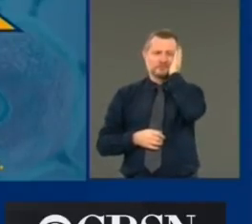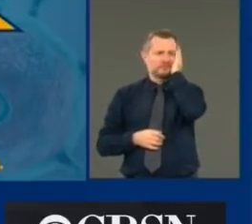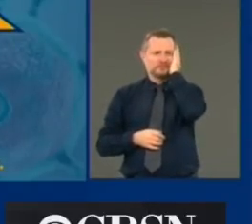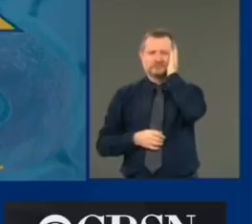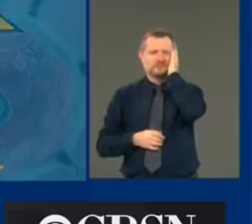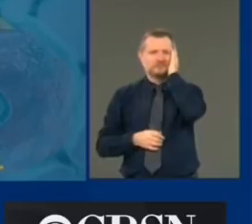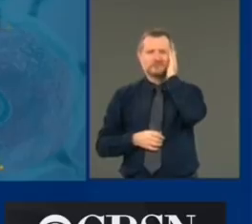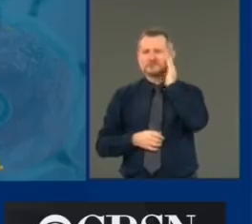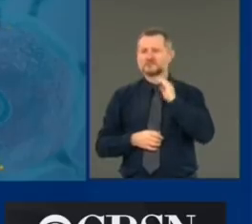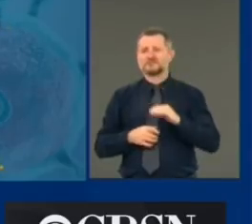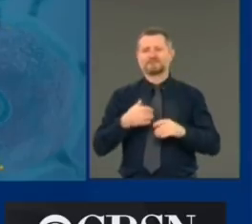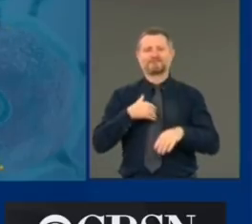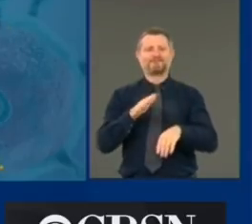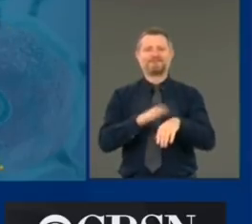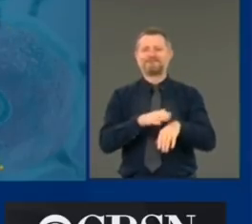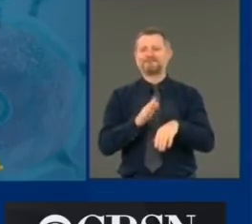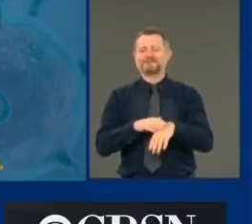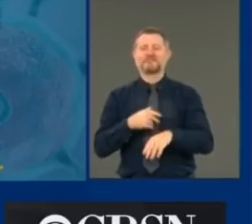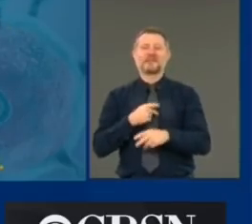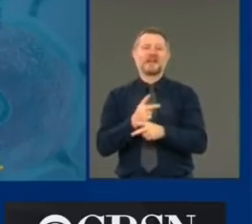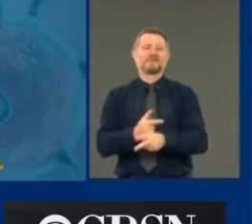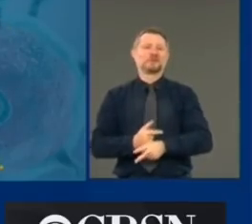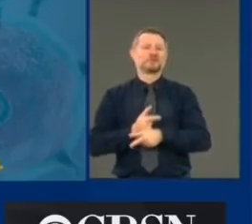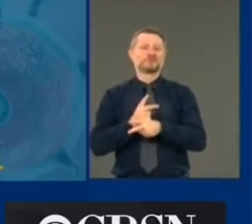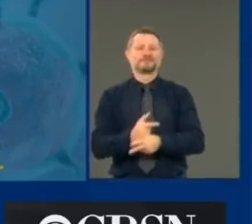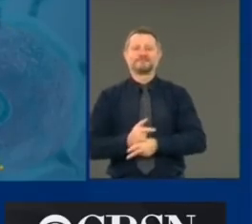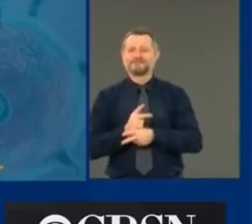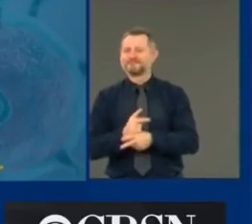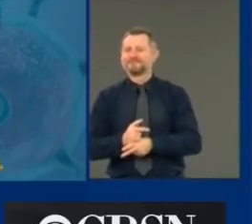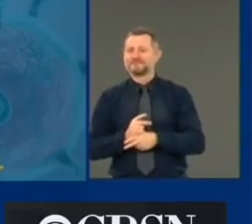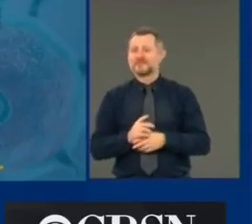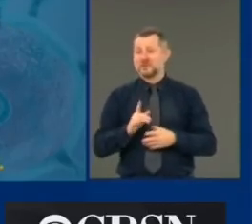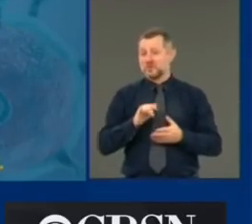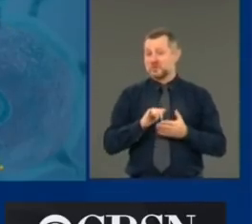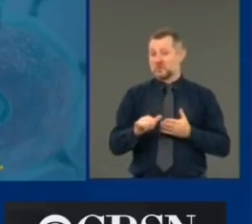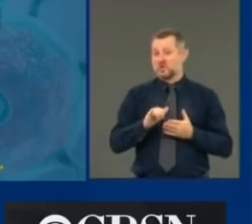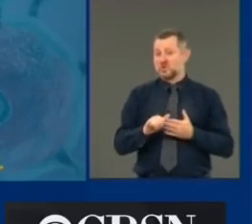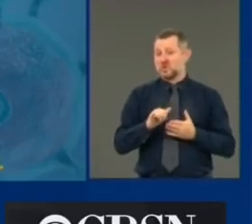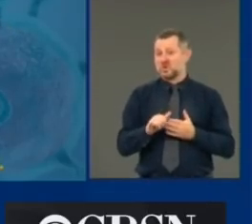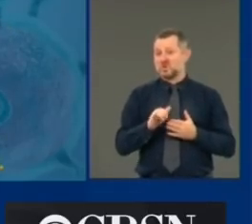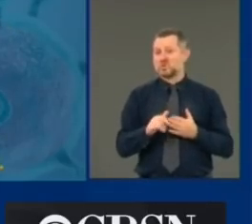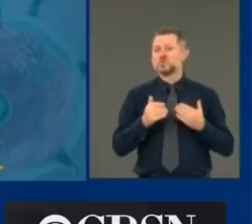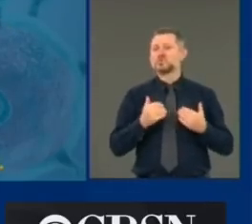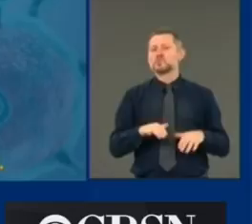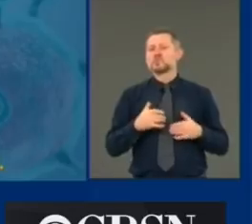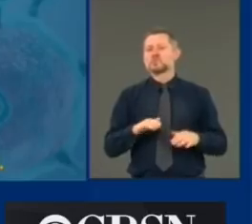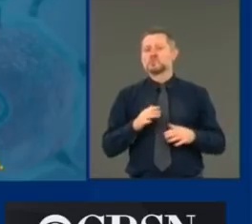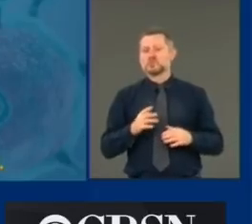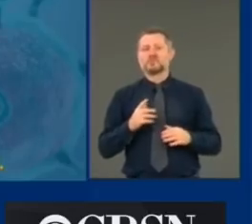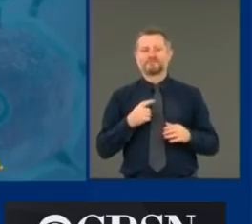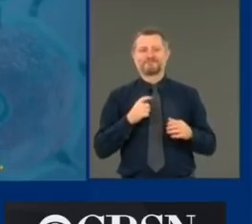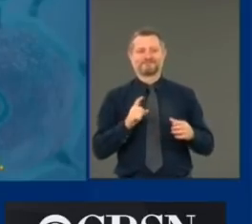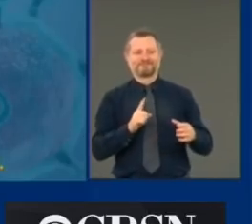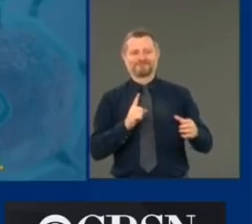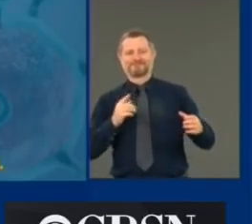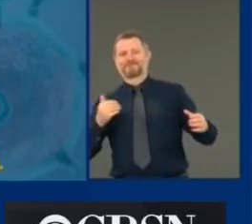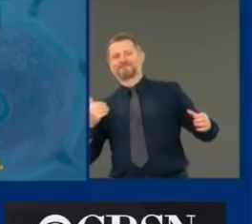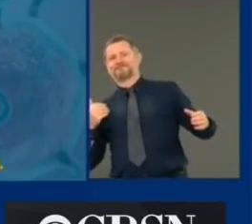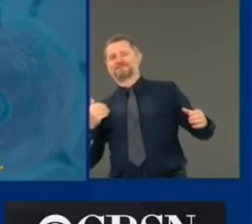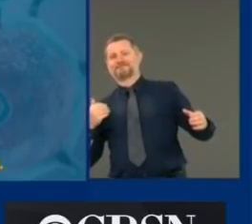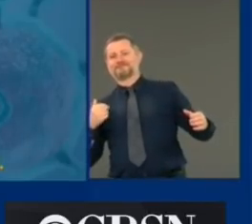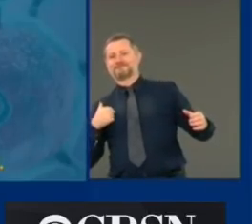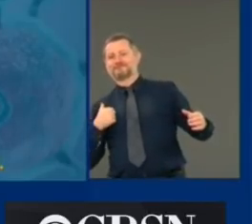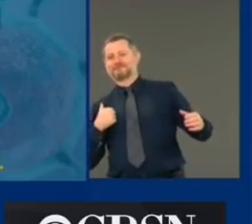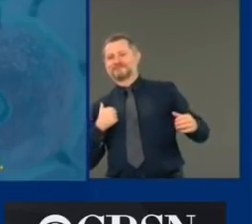Be careful. Be careful. New York is the anomaly. New York is exactly the